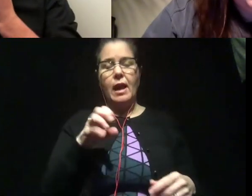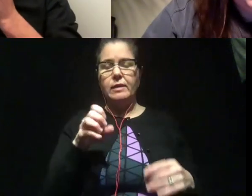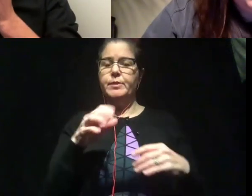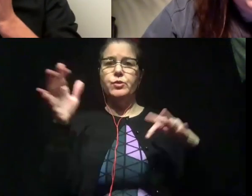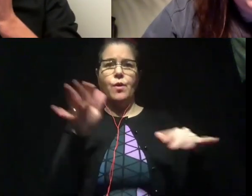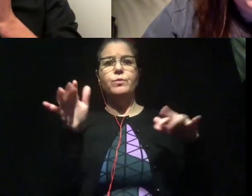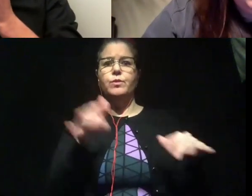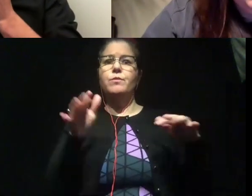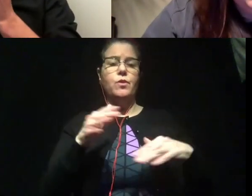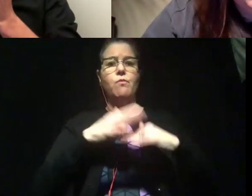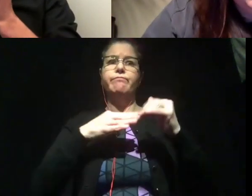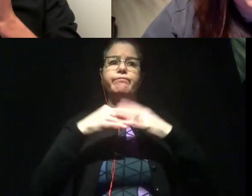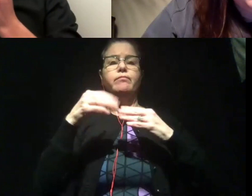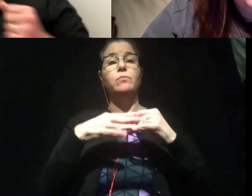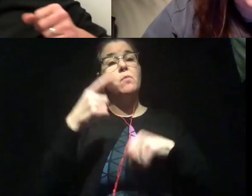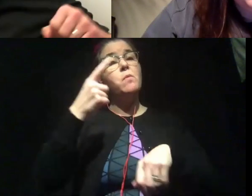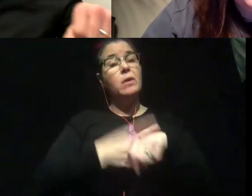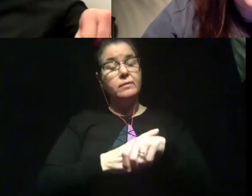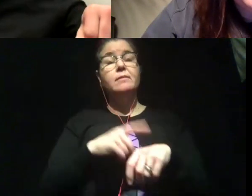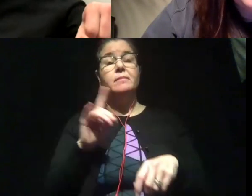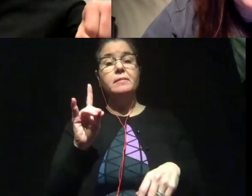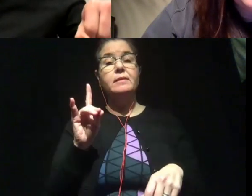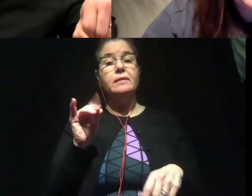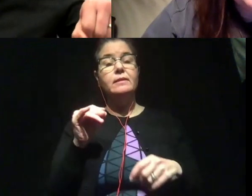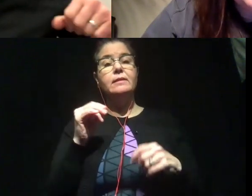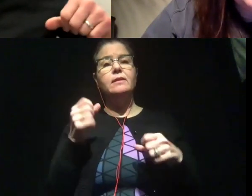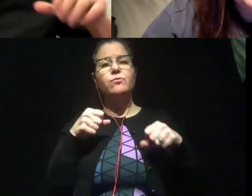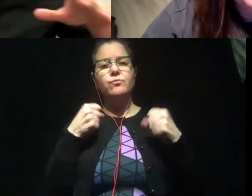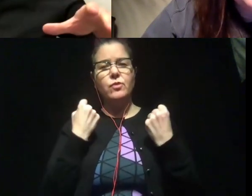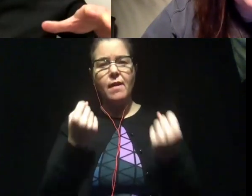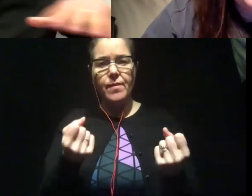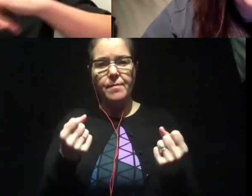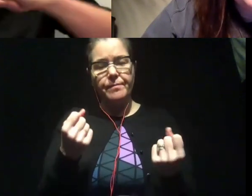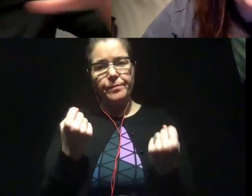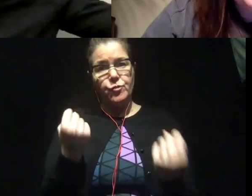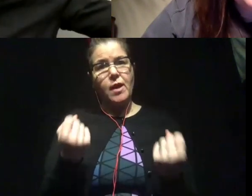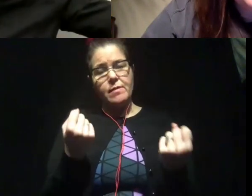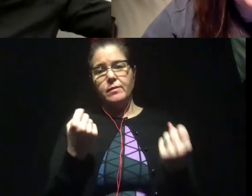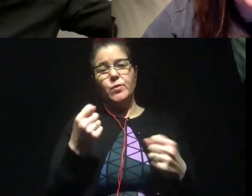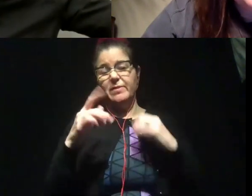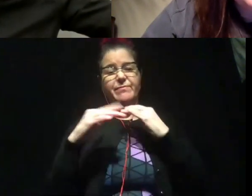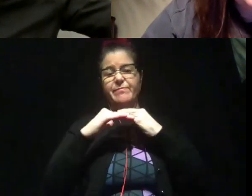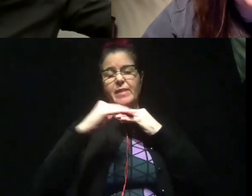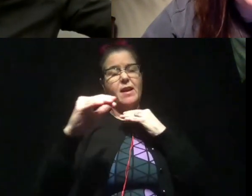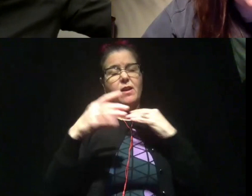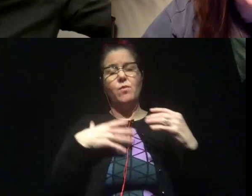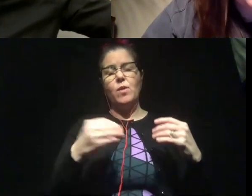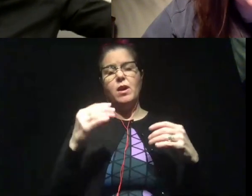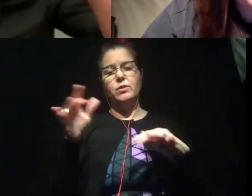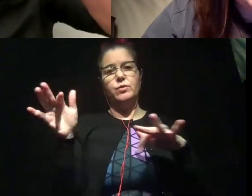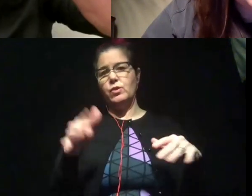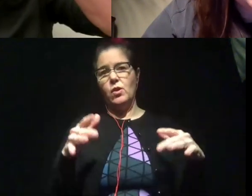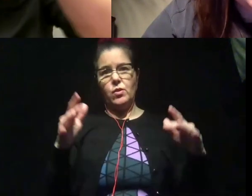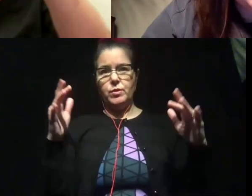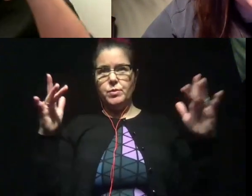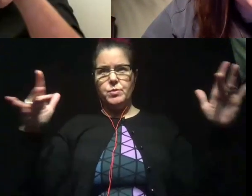year. One time we did drive up, like we were driving, and it's just flat white snow as far as the eye can see,